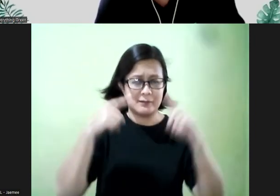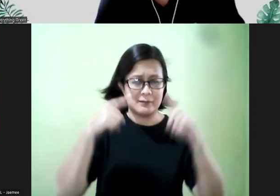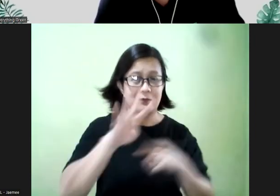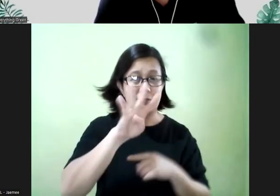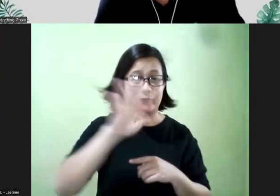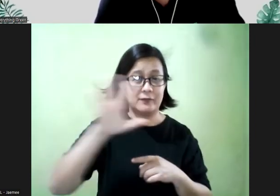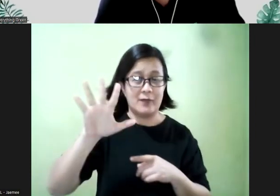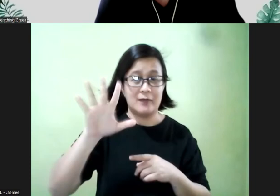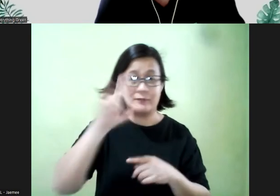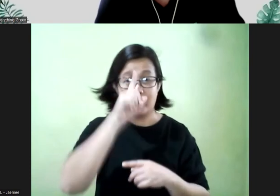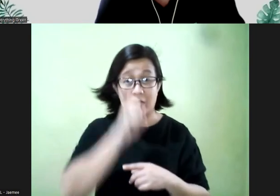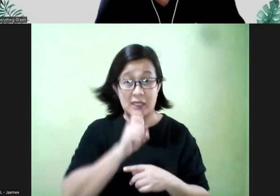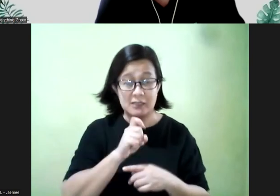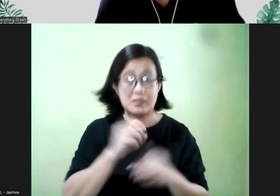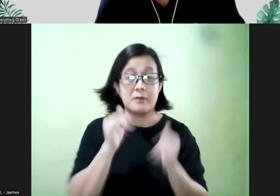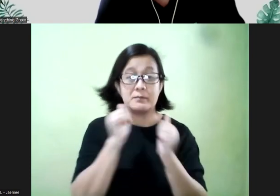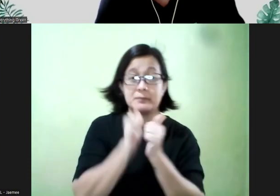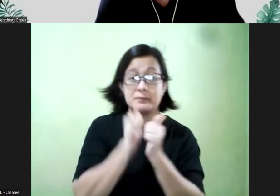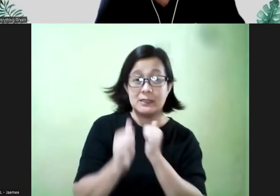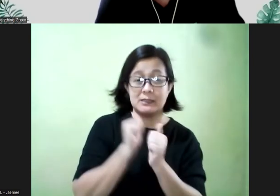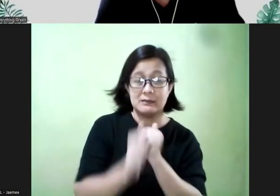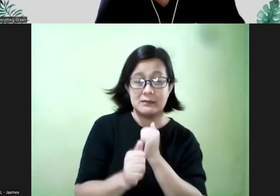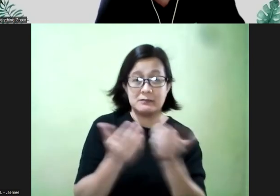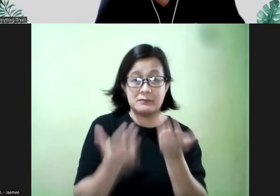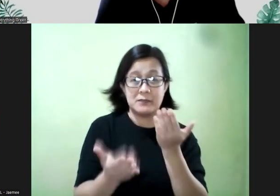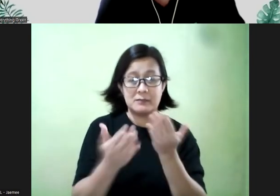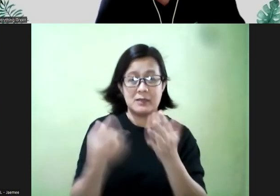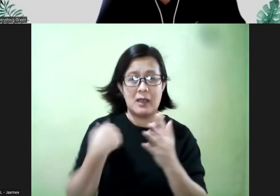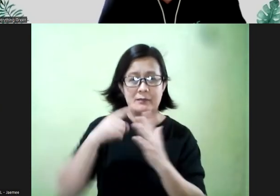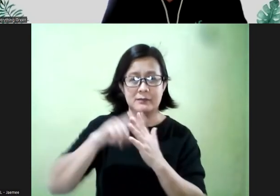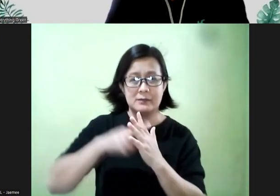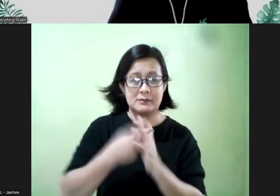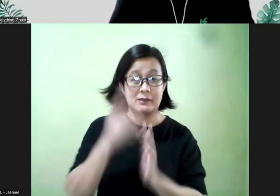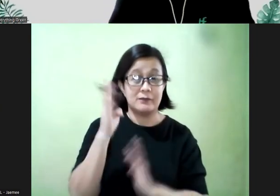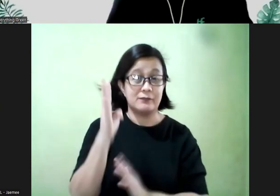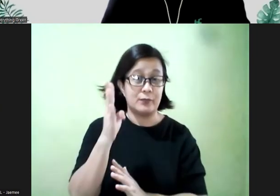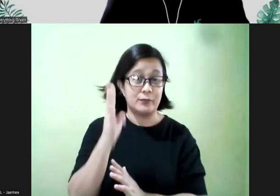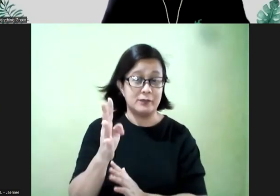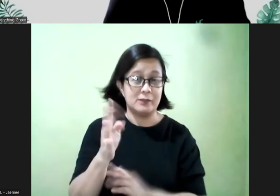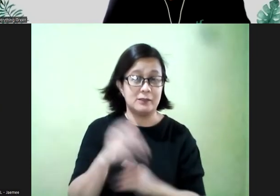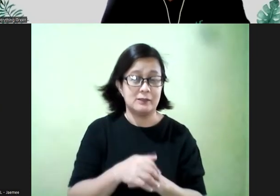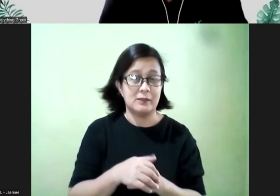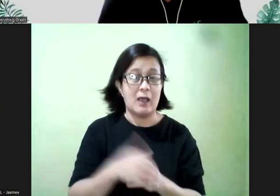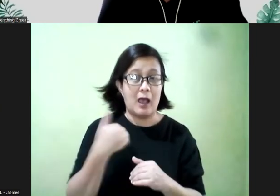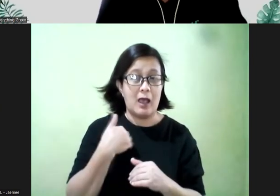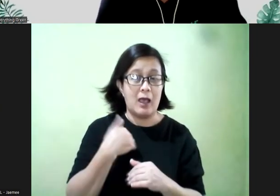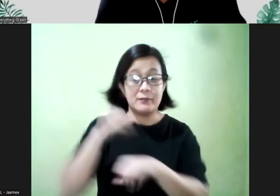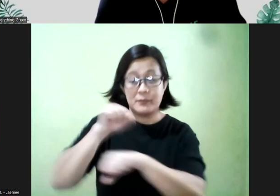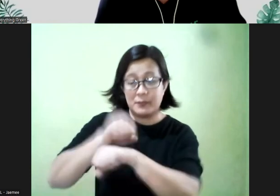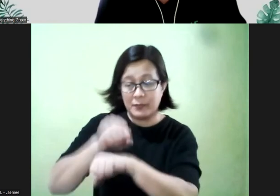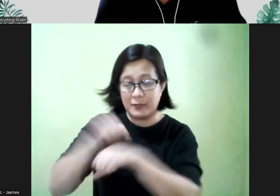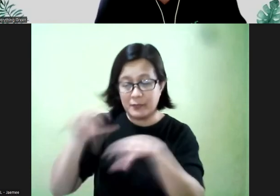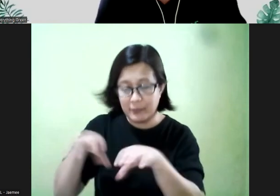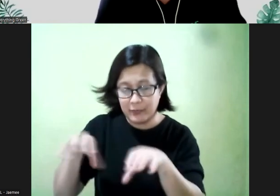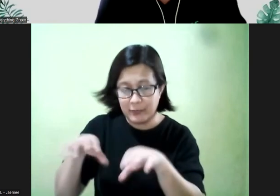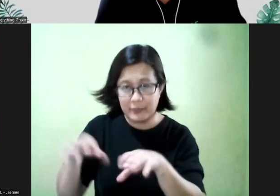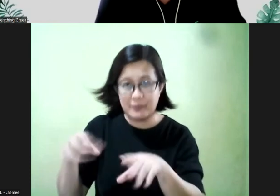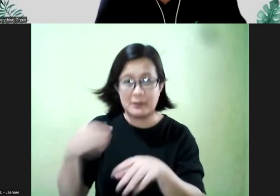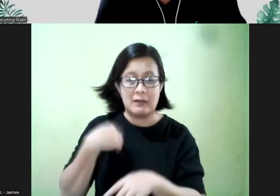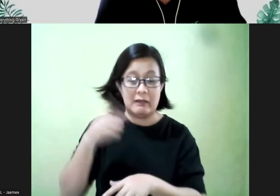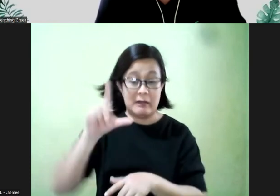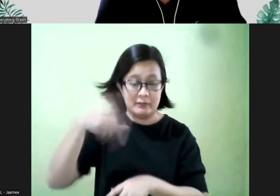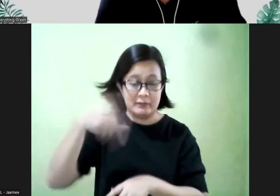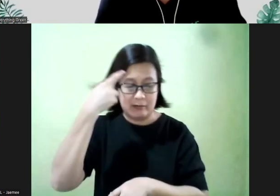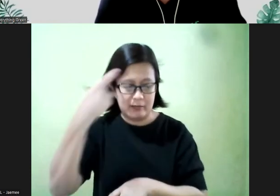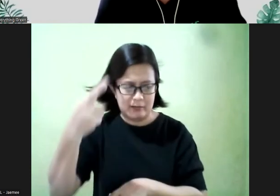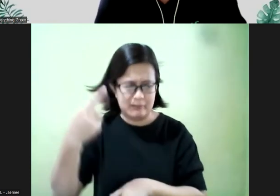So that means they probably start at around 40. That means they've been employed, they've been working, and then they realize, hey, I really want